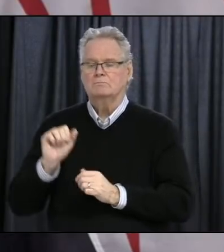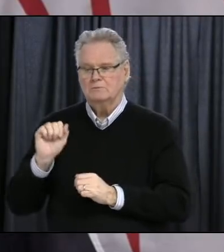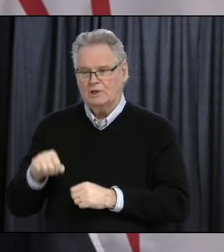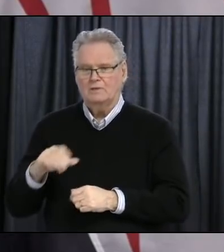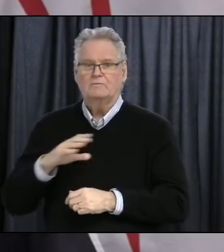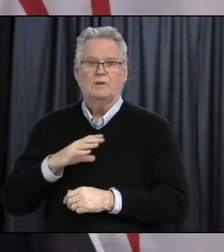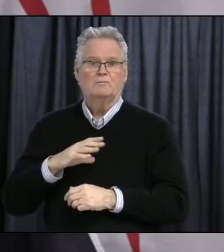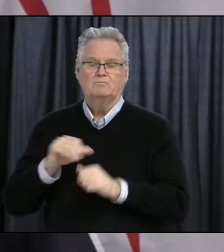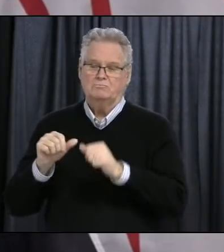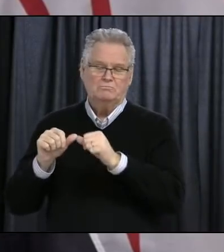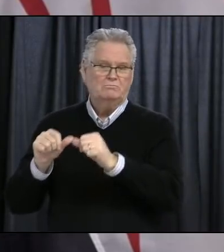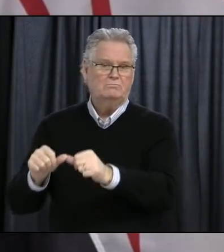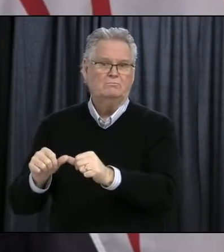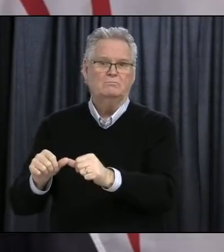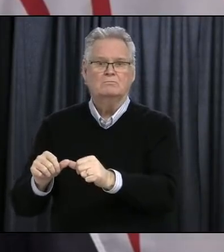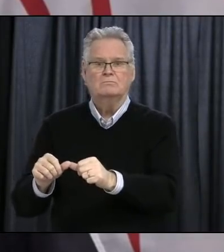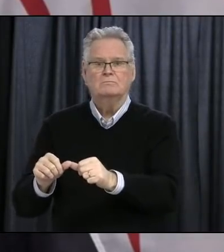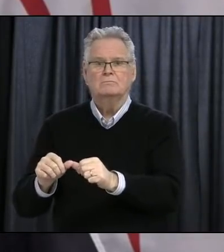they do not have symptoms.